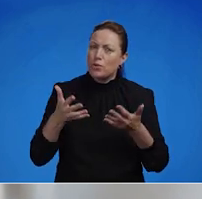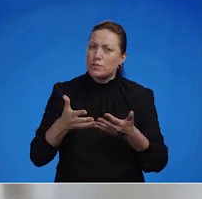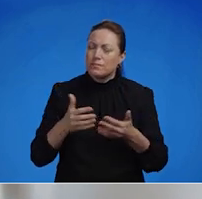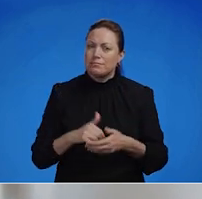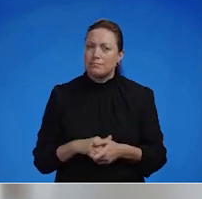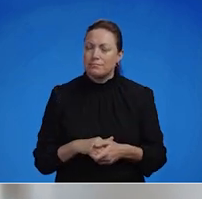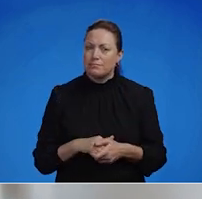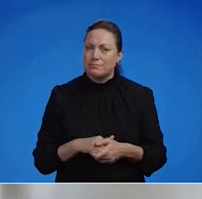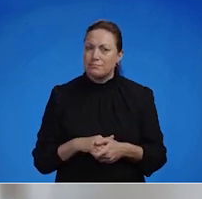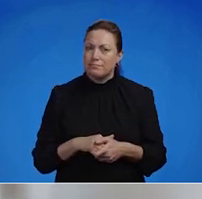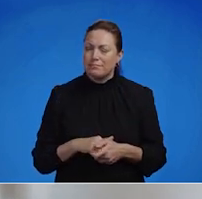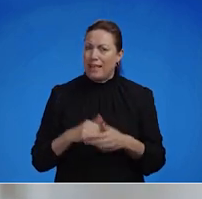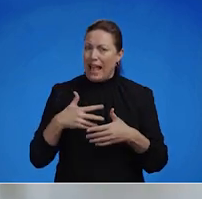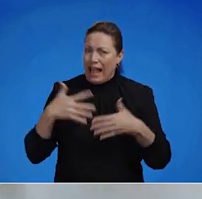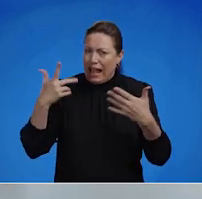Was anything ever heard?